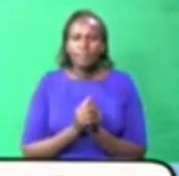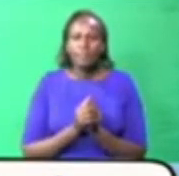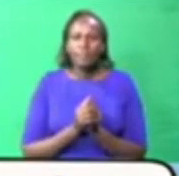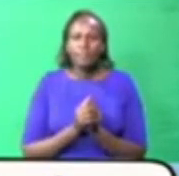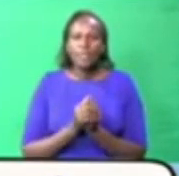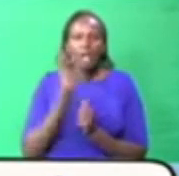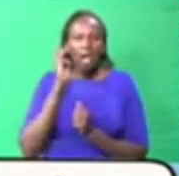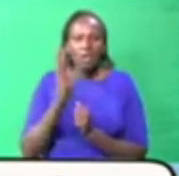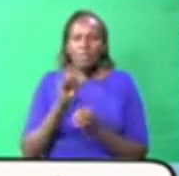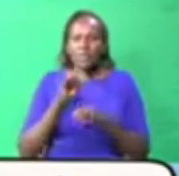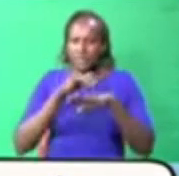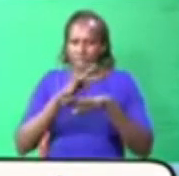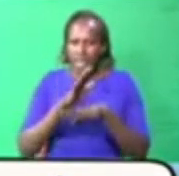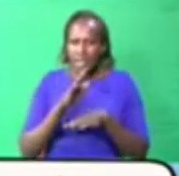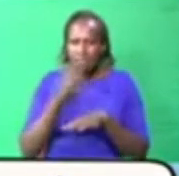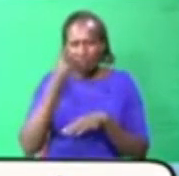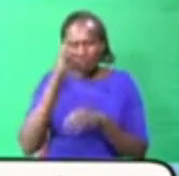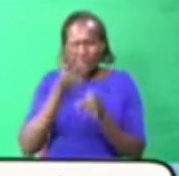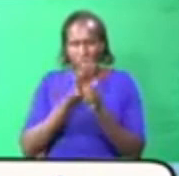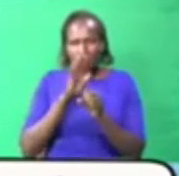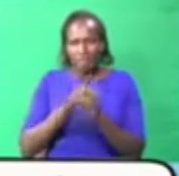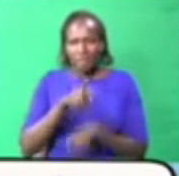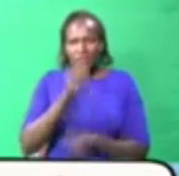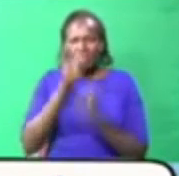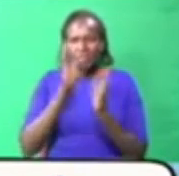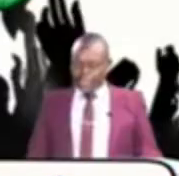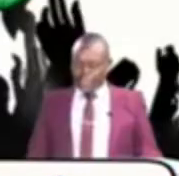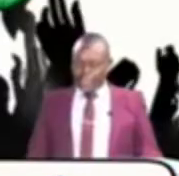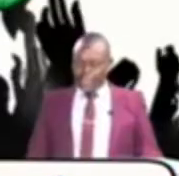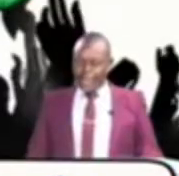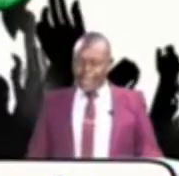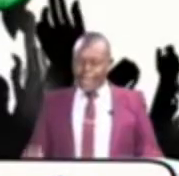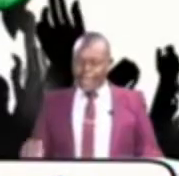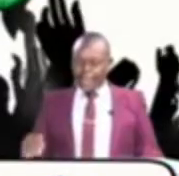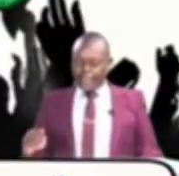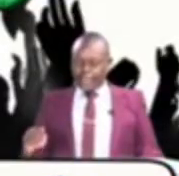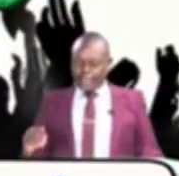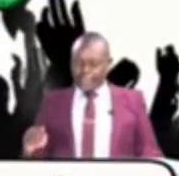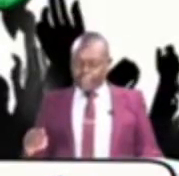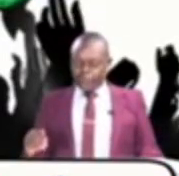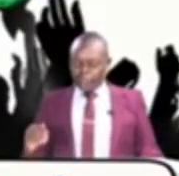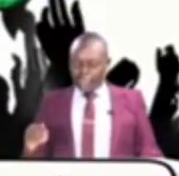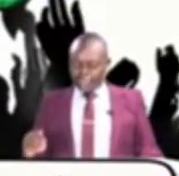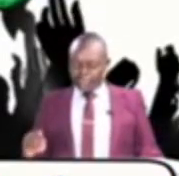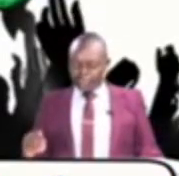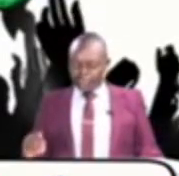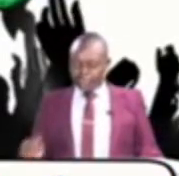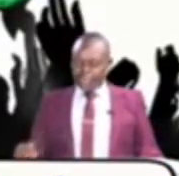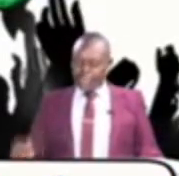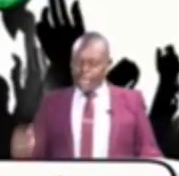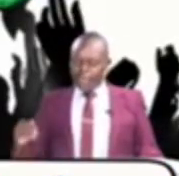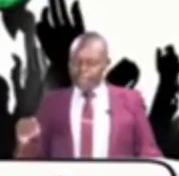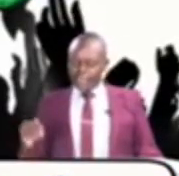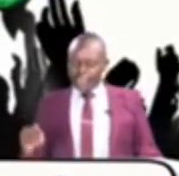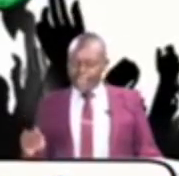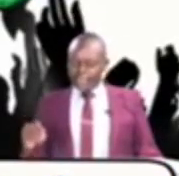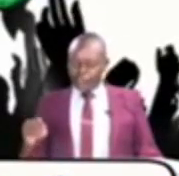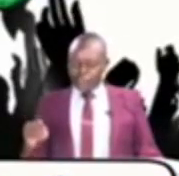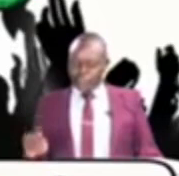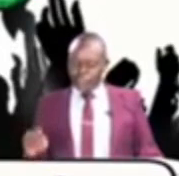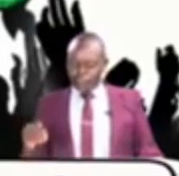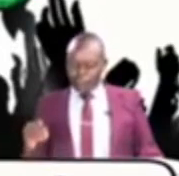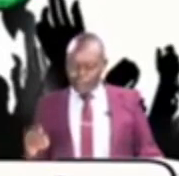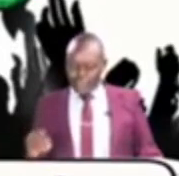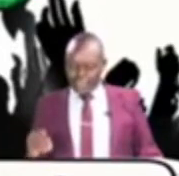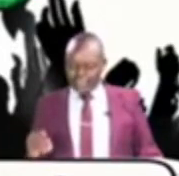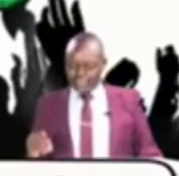I will send for many fishermen, declares the Lord, and they will catch them. After that, I'll send